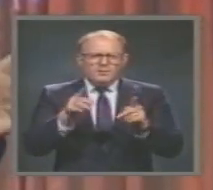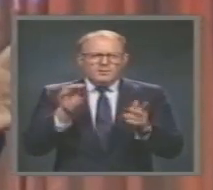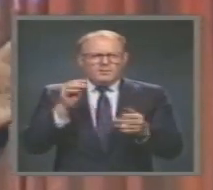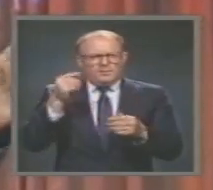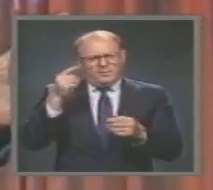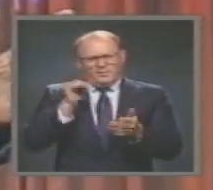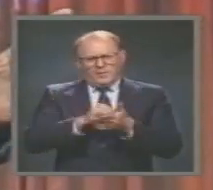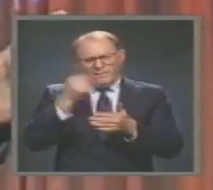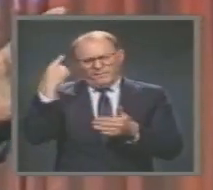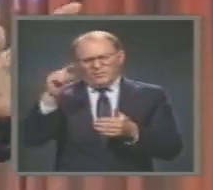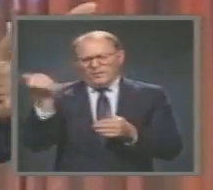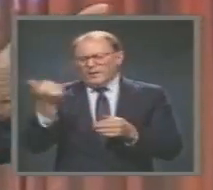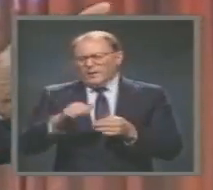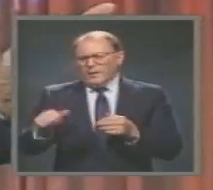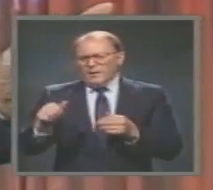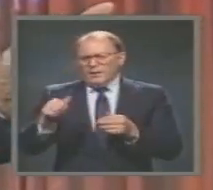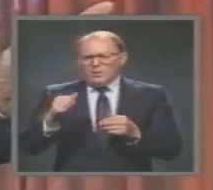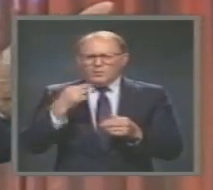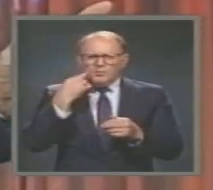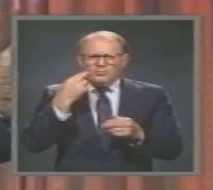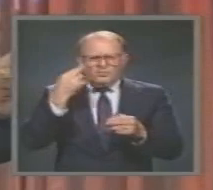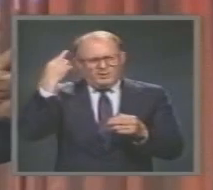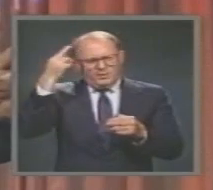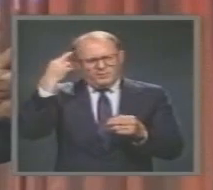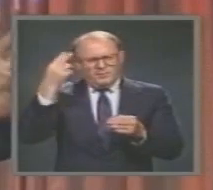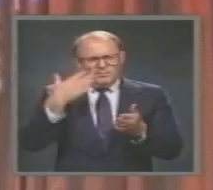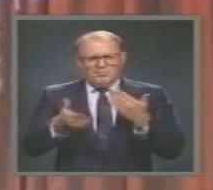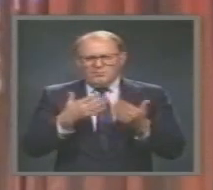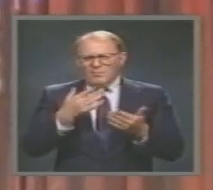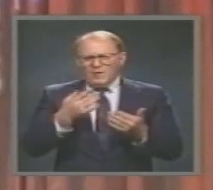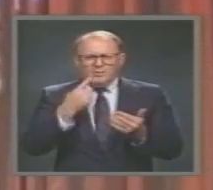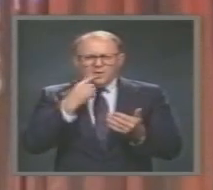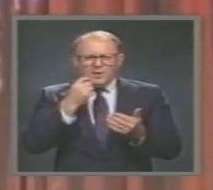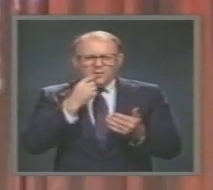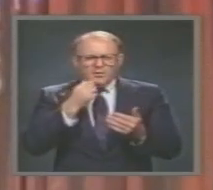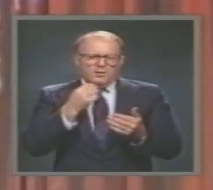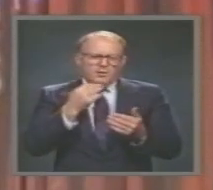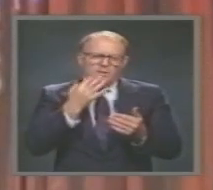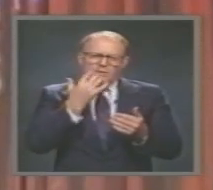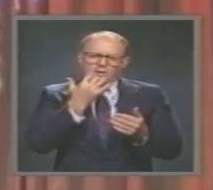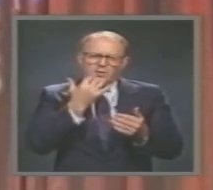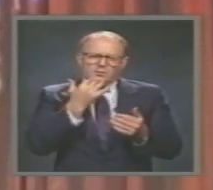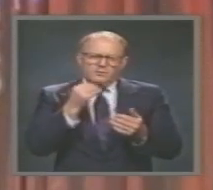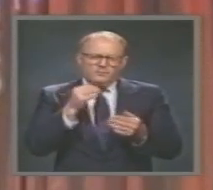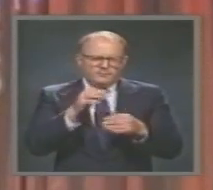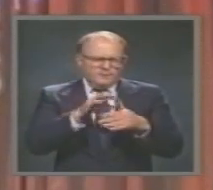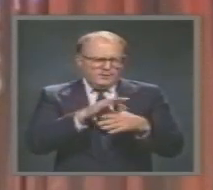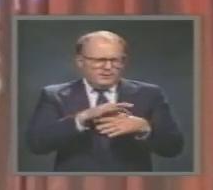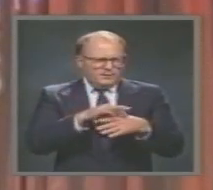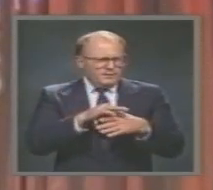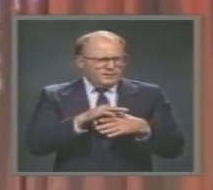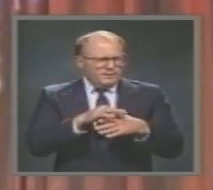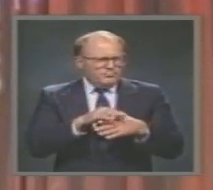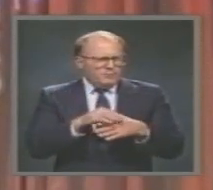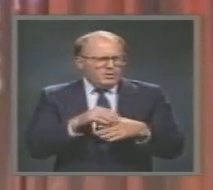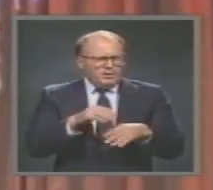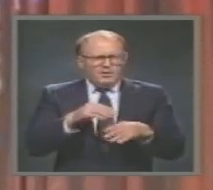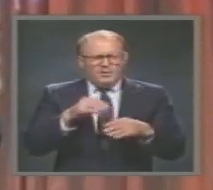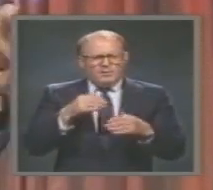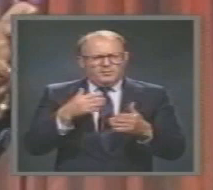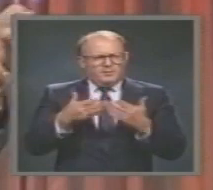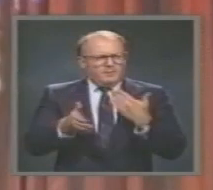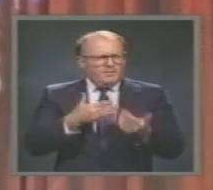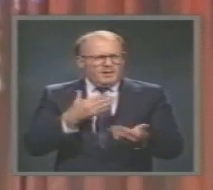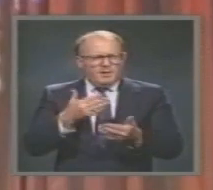for any reason, color of skin perhaps, national origin, maybe religious faith, just